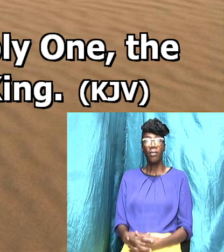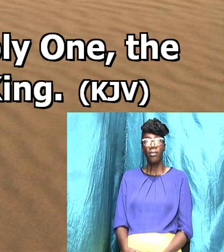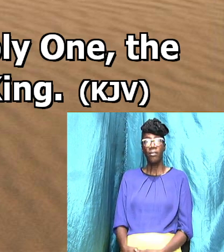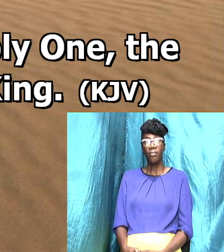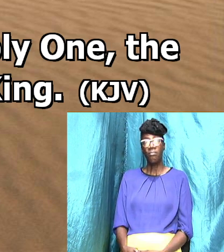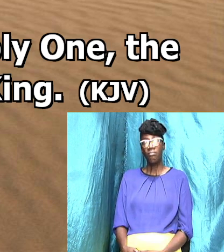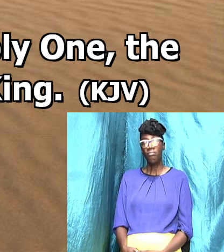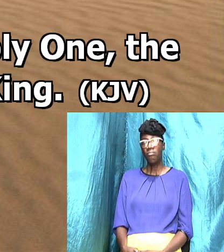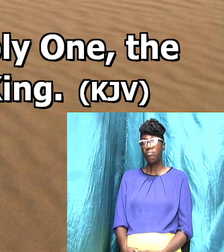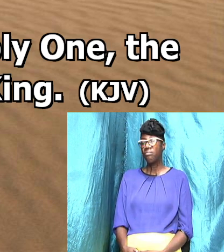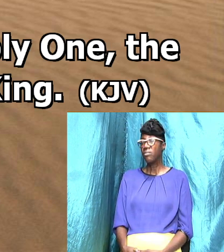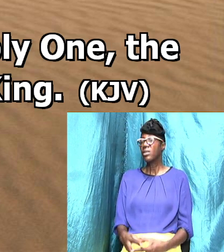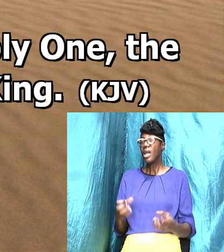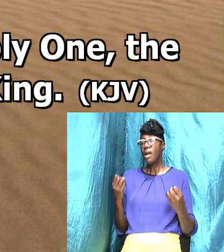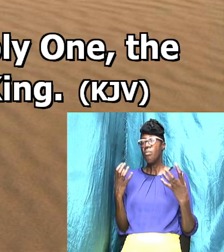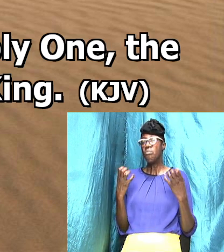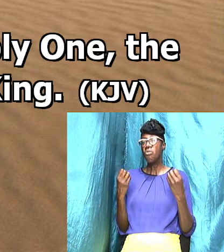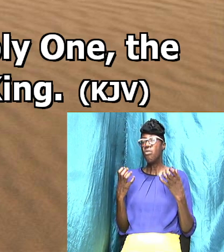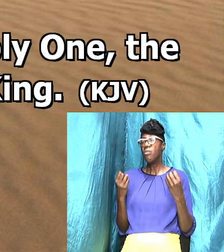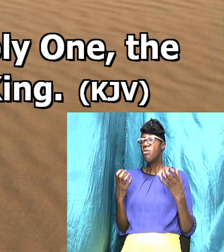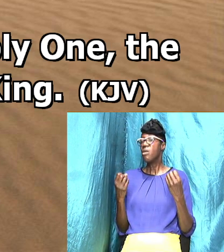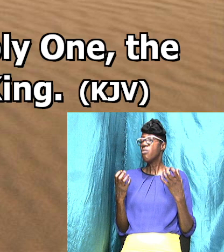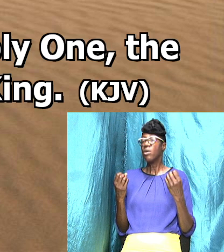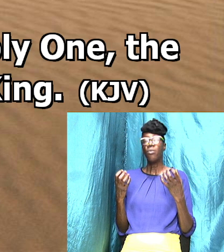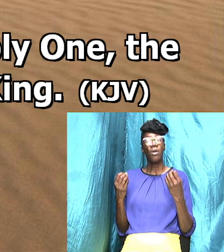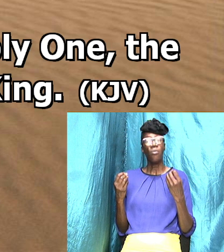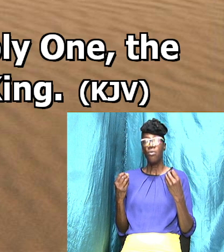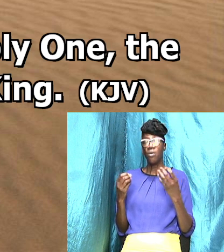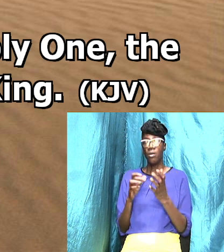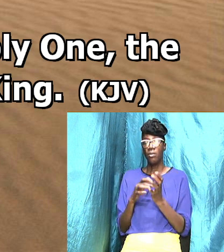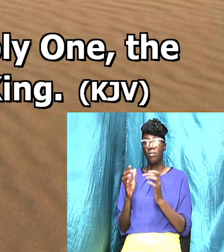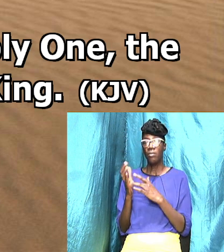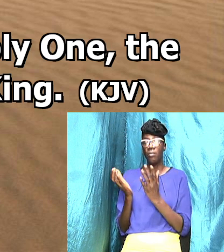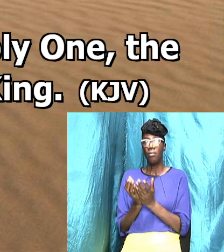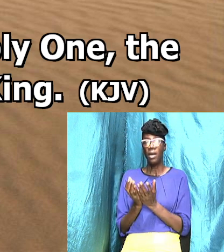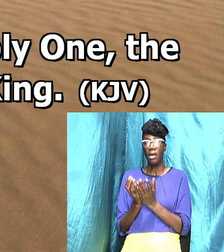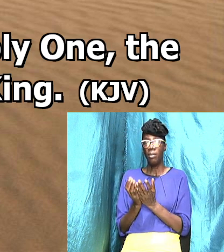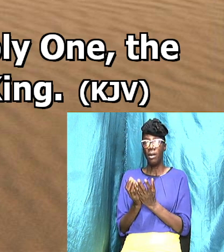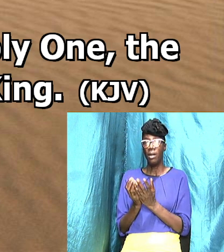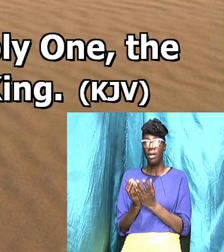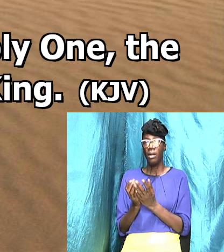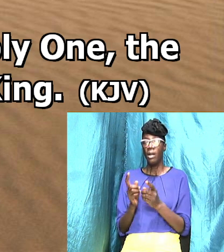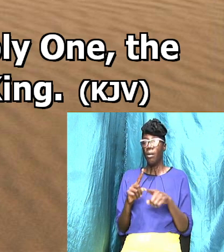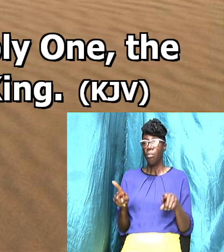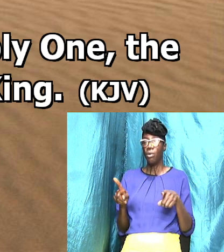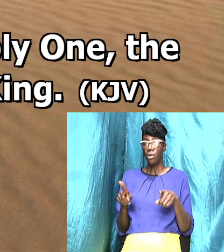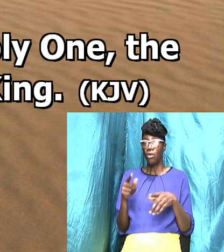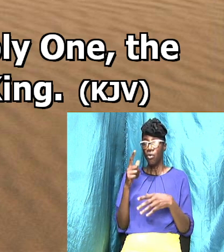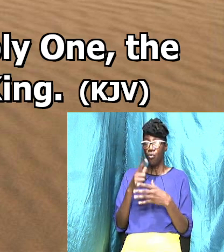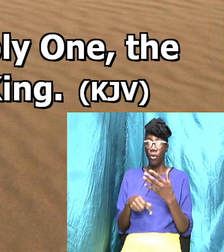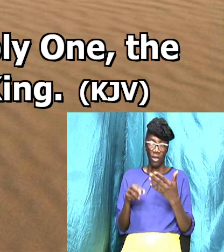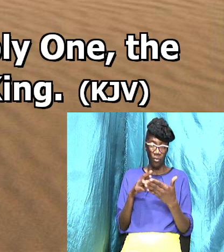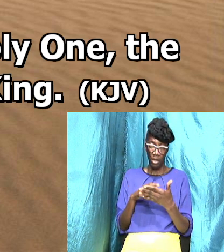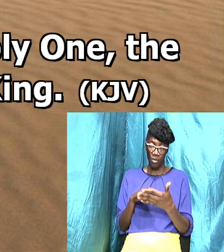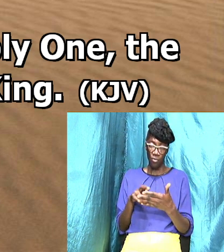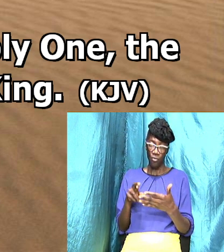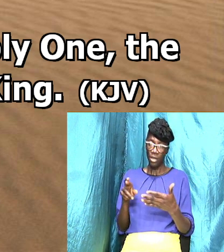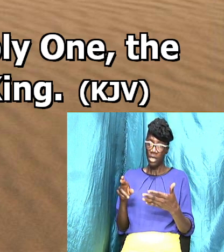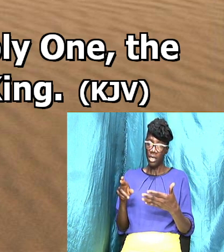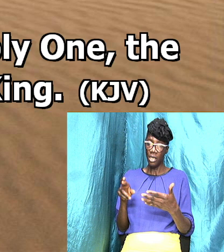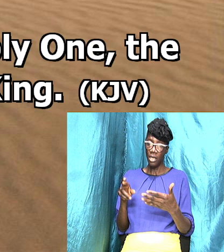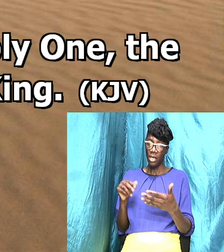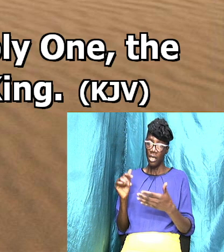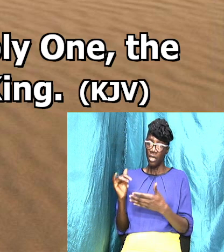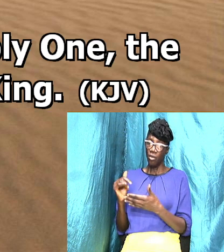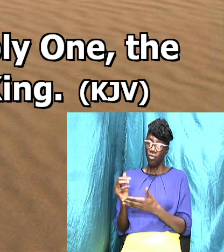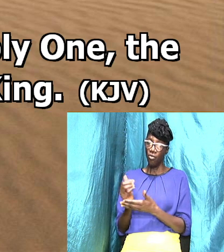And of course, there are more scriptures that we could look at. However, the passages that we have read, just a few,